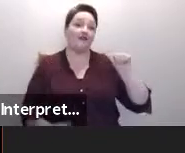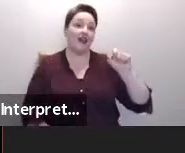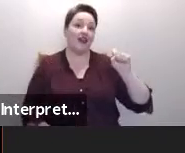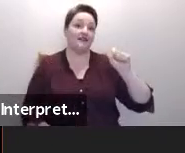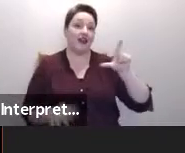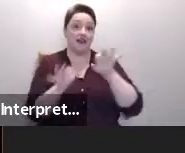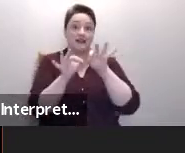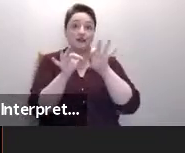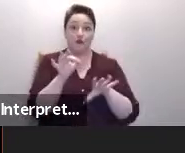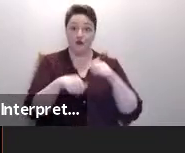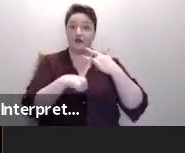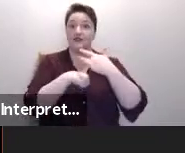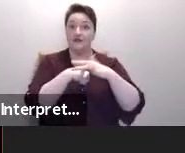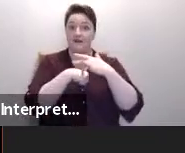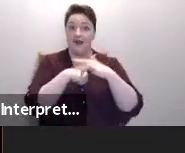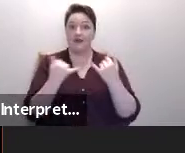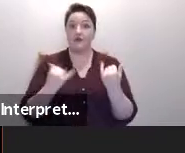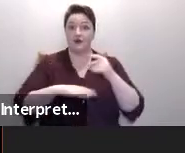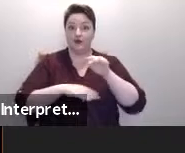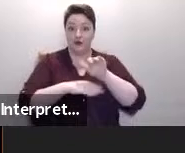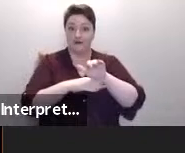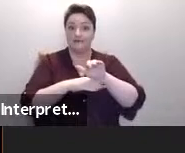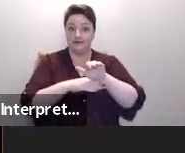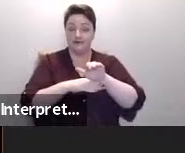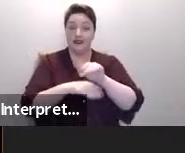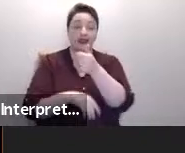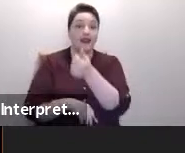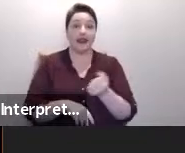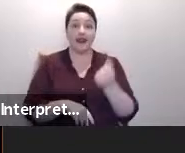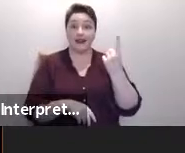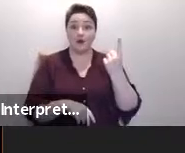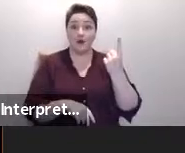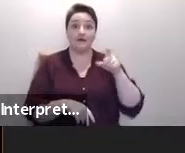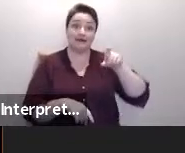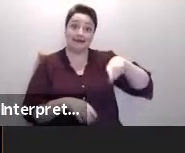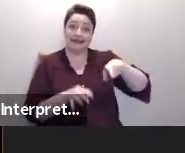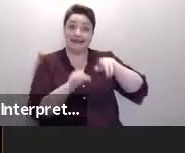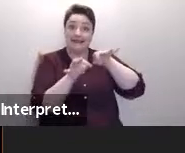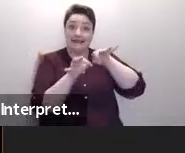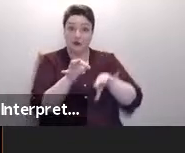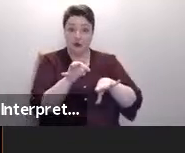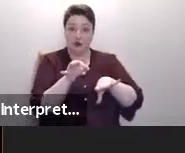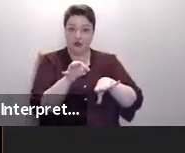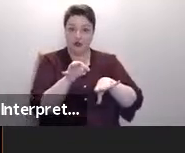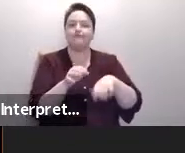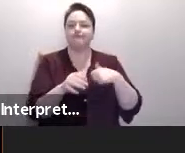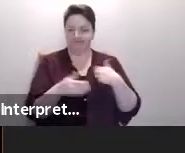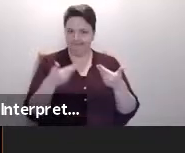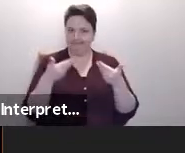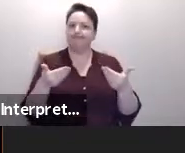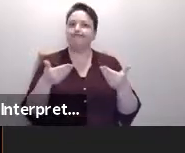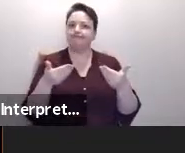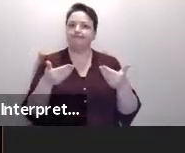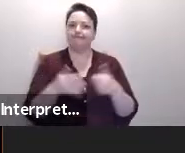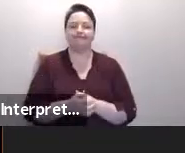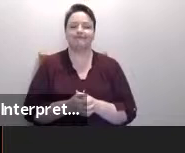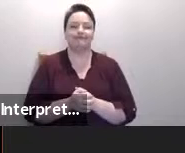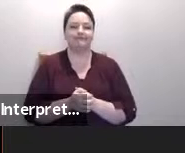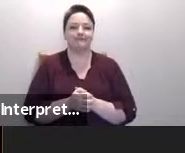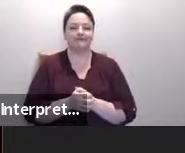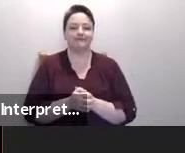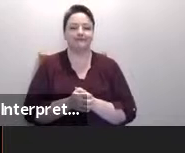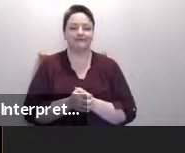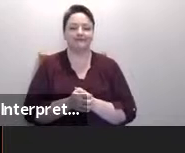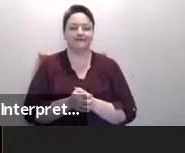tonight. So if anyone is in need, that is available to you. I also wanted to say